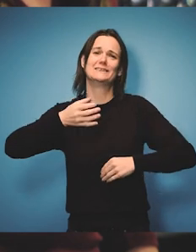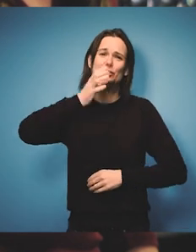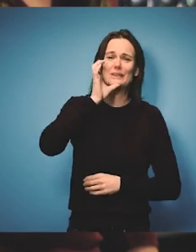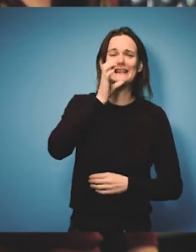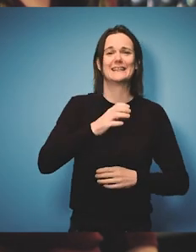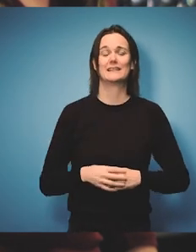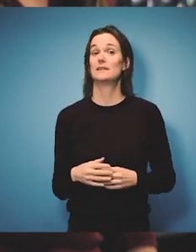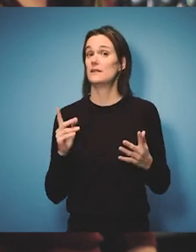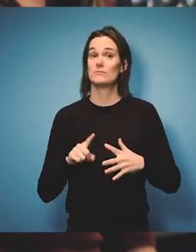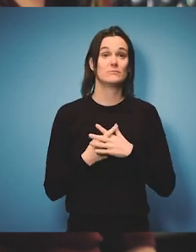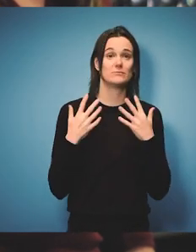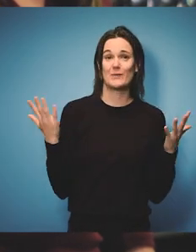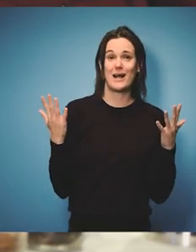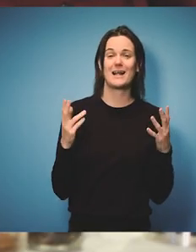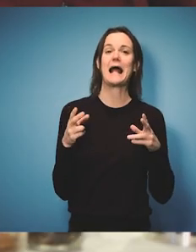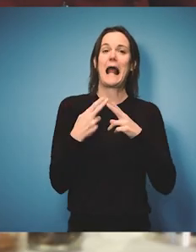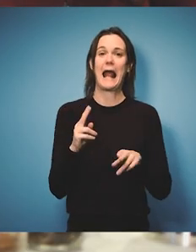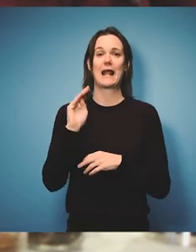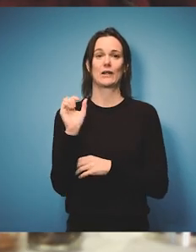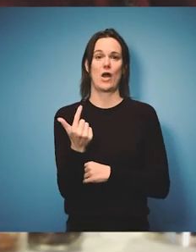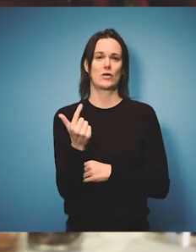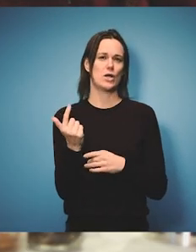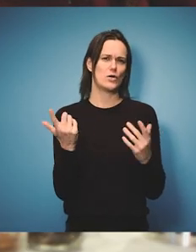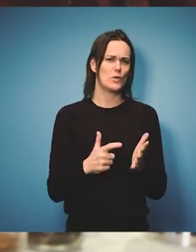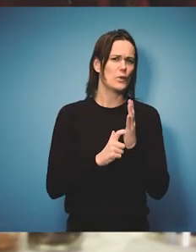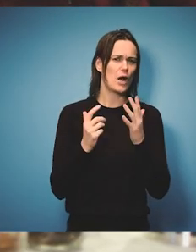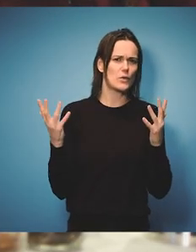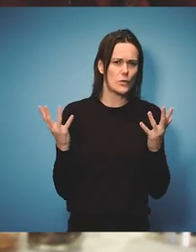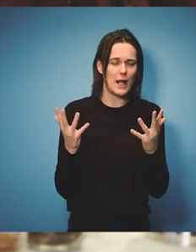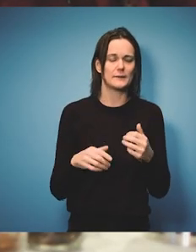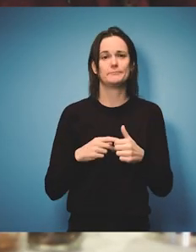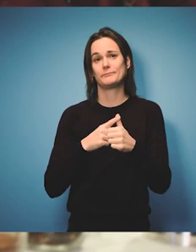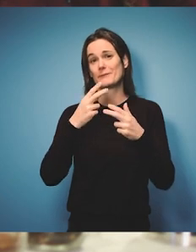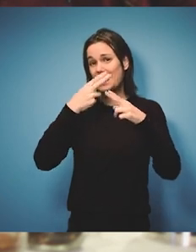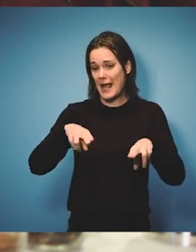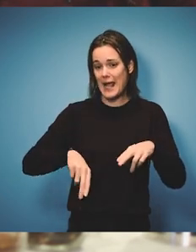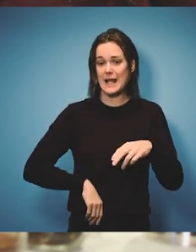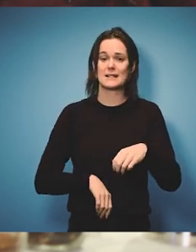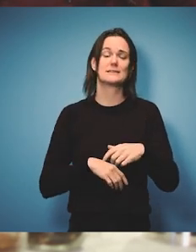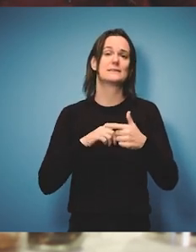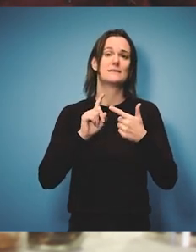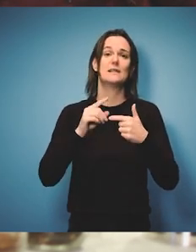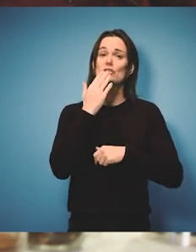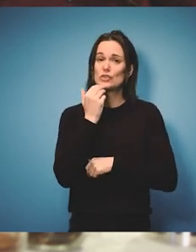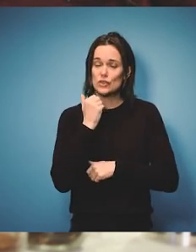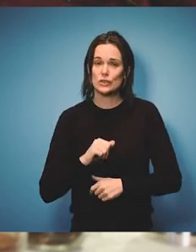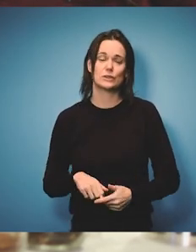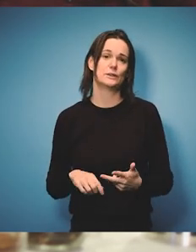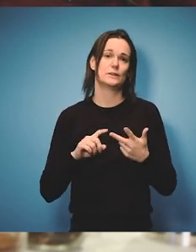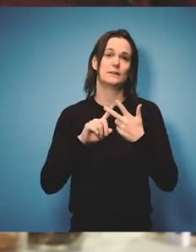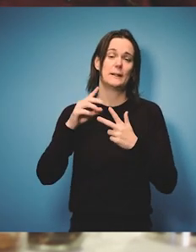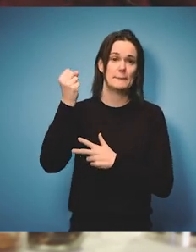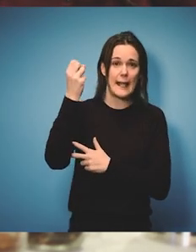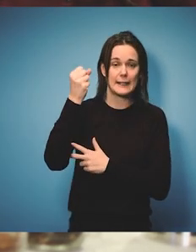merry. And we're gonna start with eggnog. Once you're in your kitchen, you need some ingredients. So you're gonna go to your fridge, you're gonna get some eggs, you're gonna go to your pantry, you're gonna get